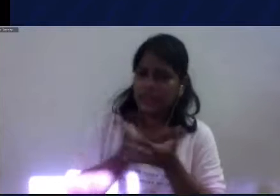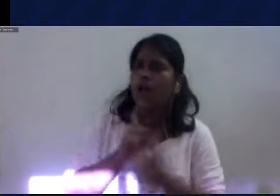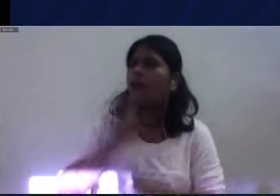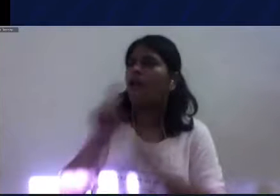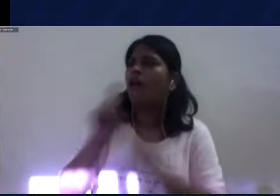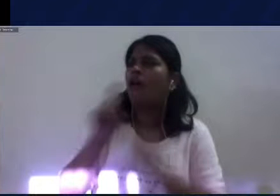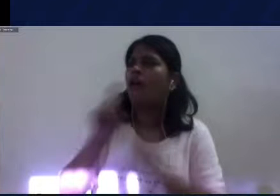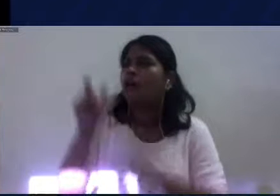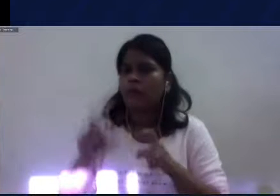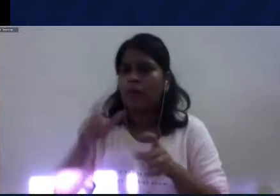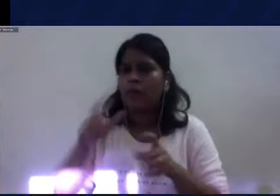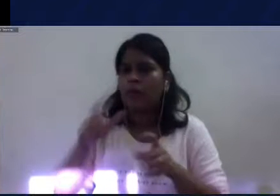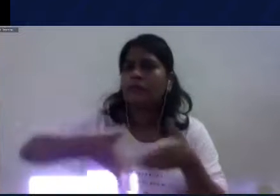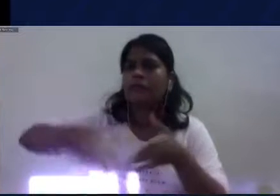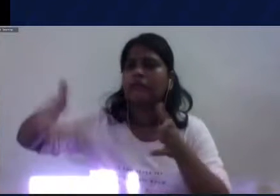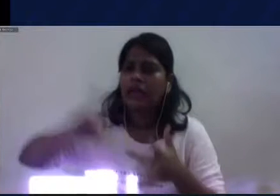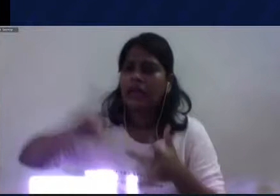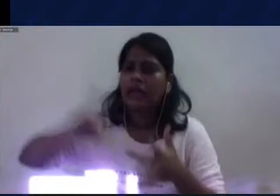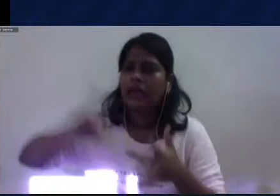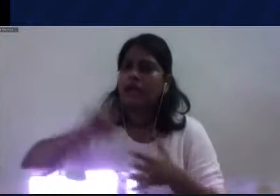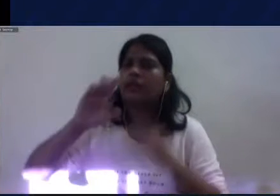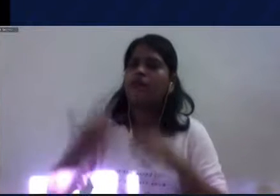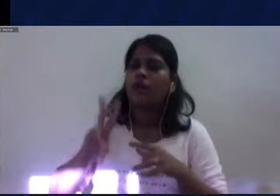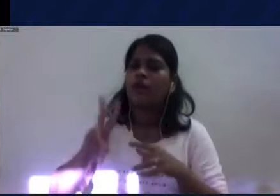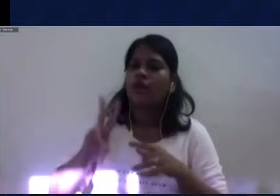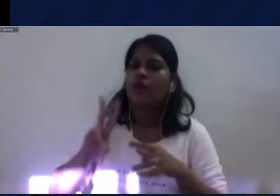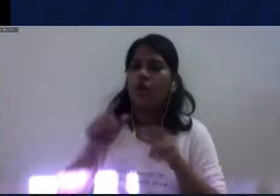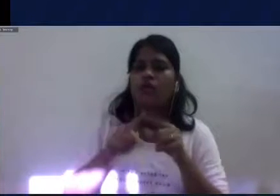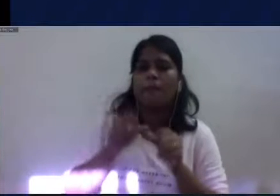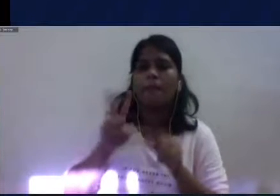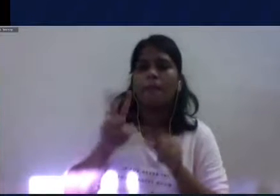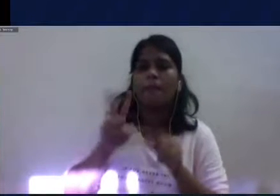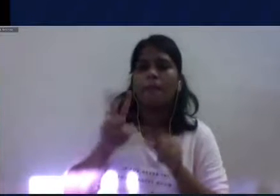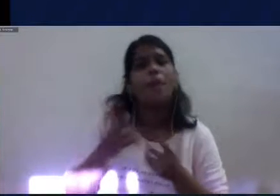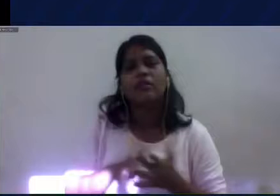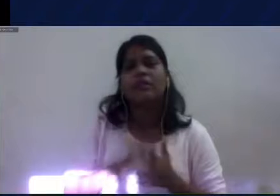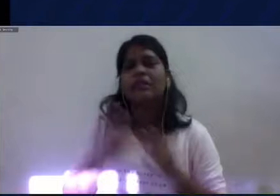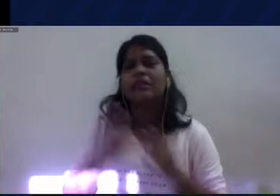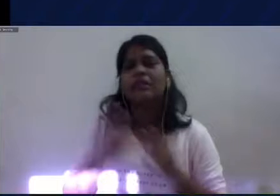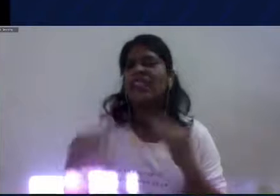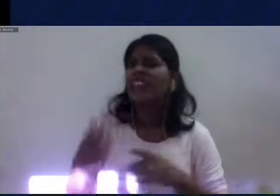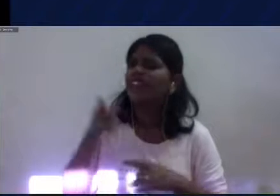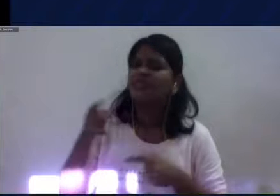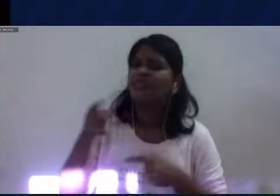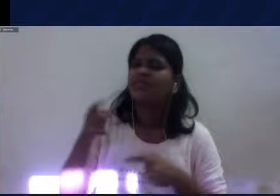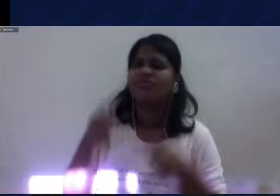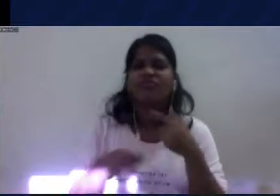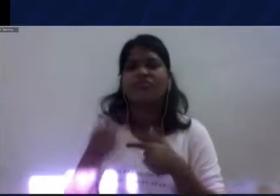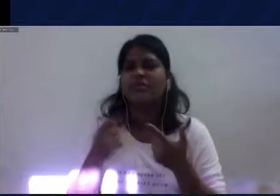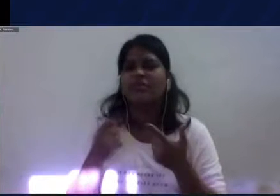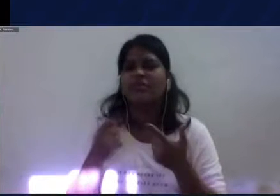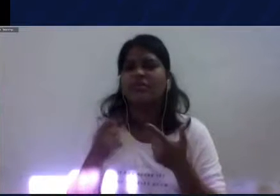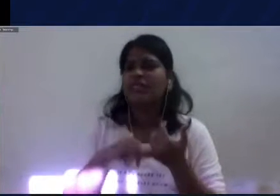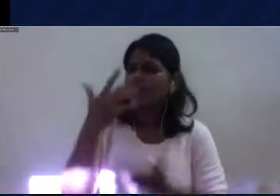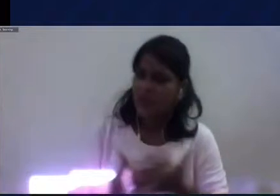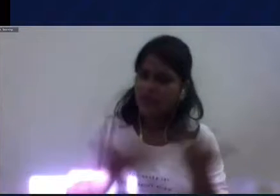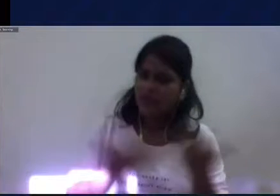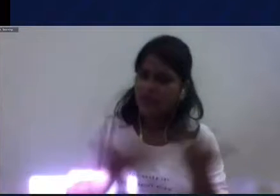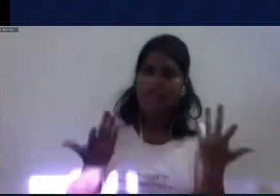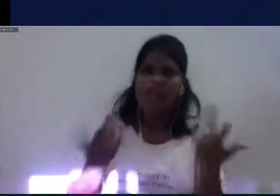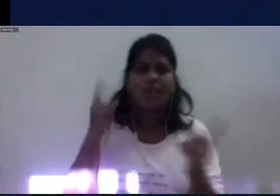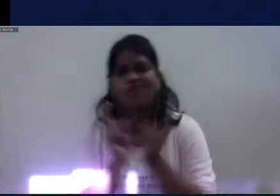on the streets, what do people prefer after having a hot, spicy vada pav? But then these kinds of surveys and,